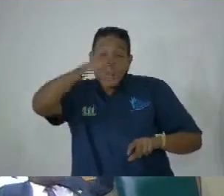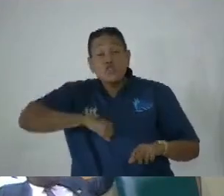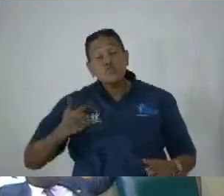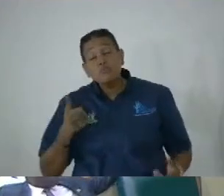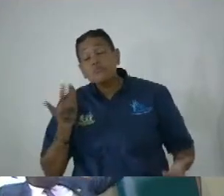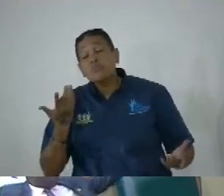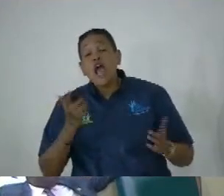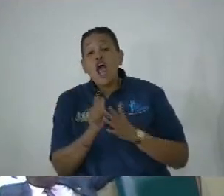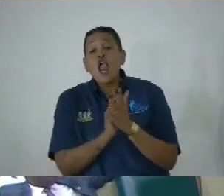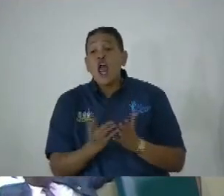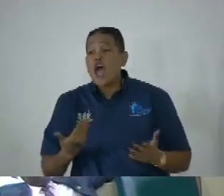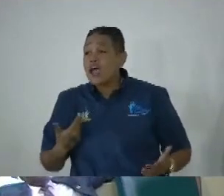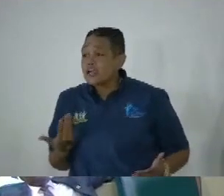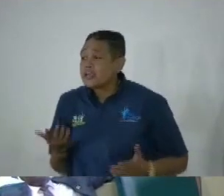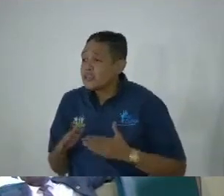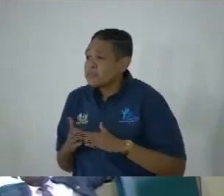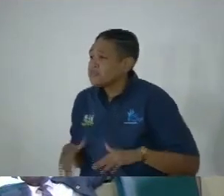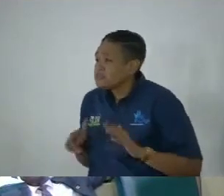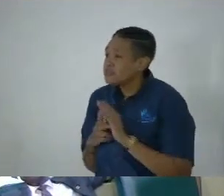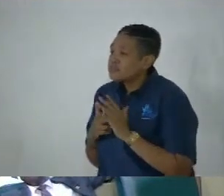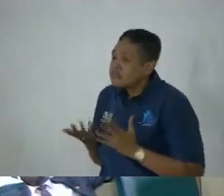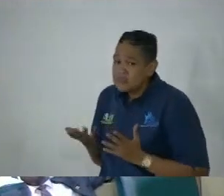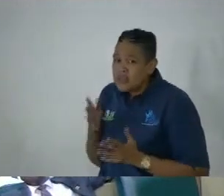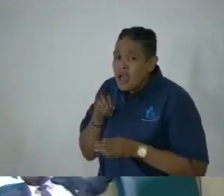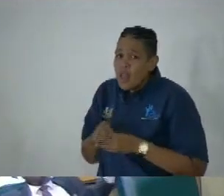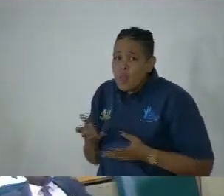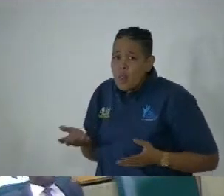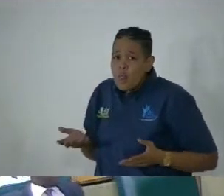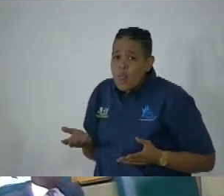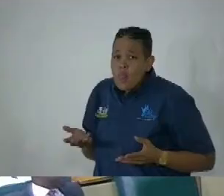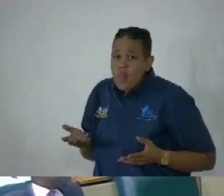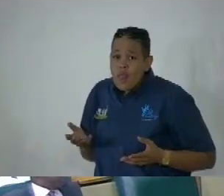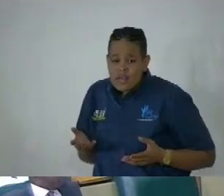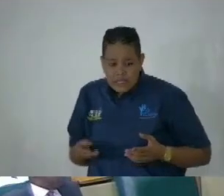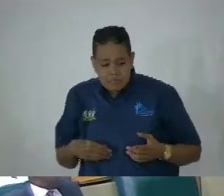village lawyer that isn't included.